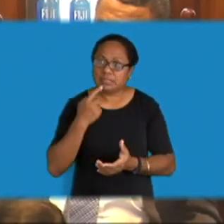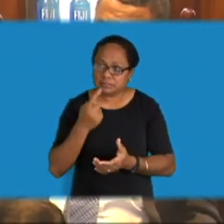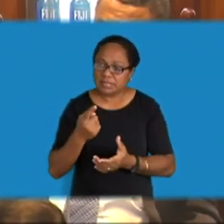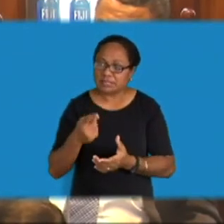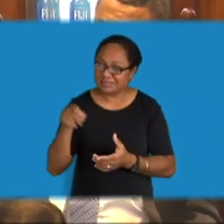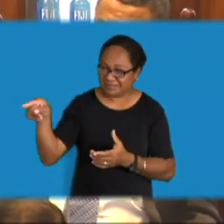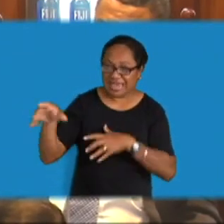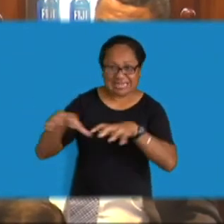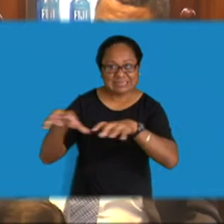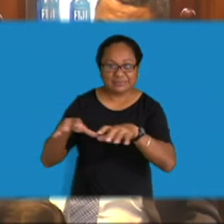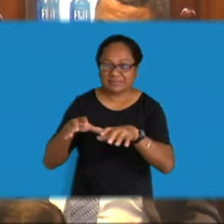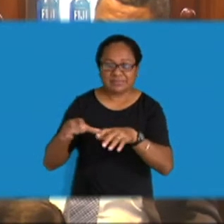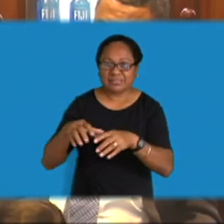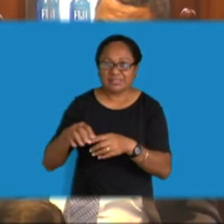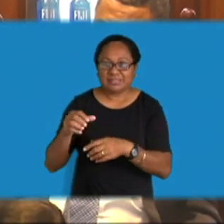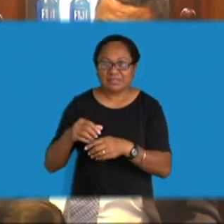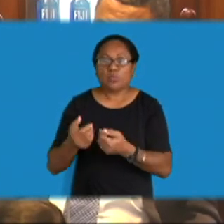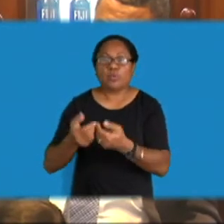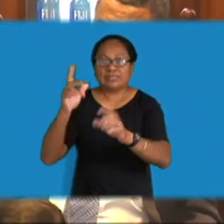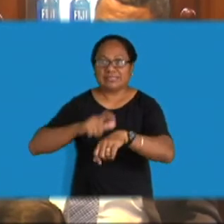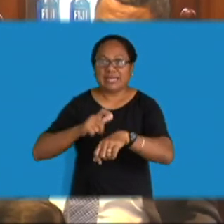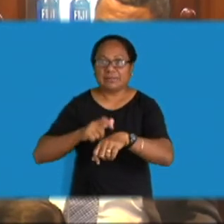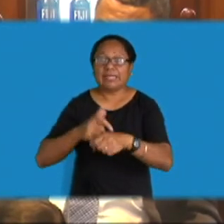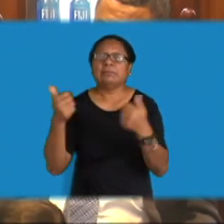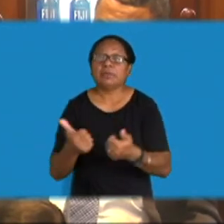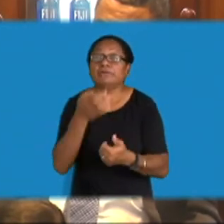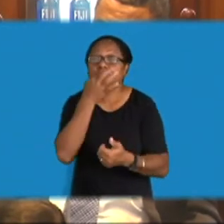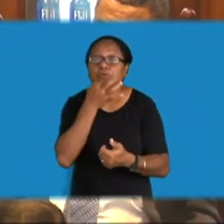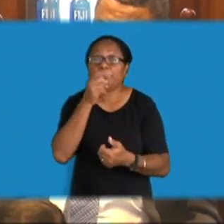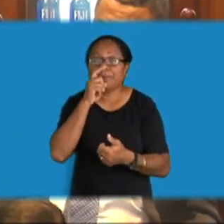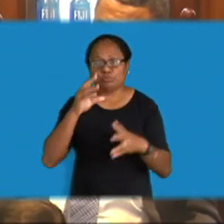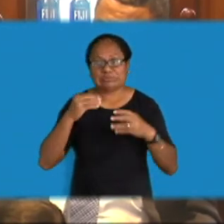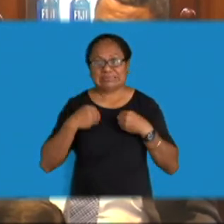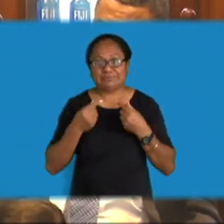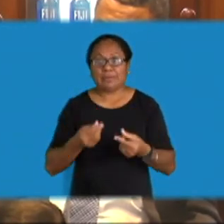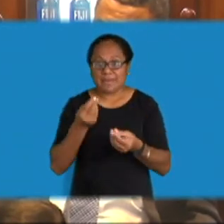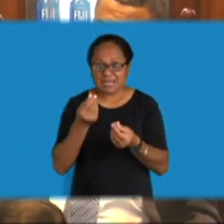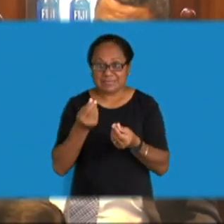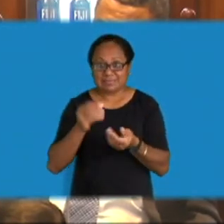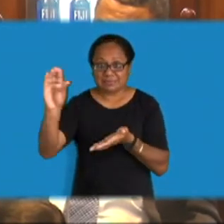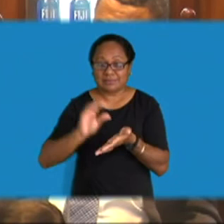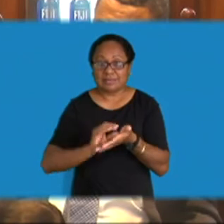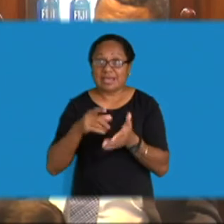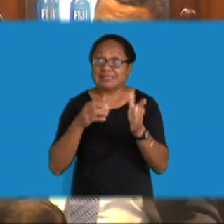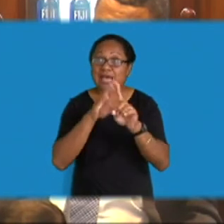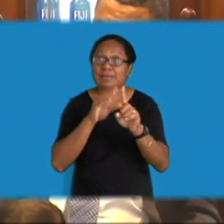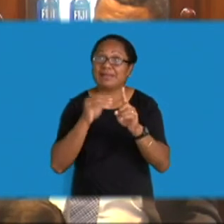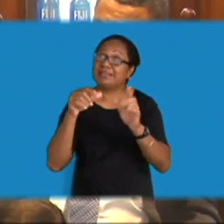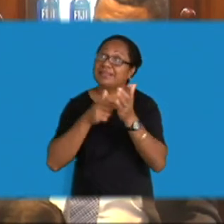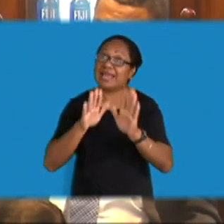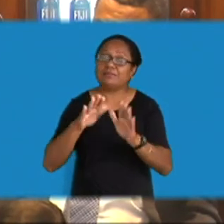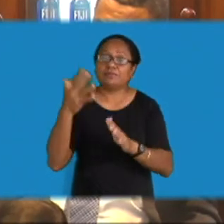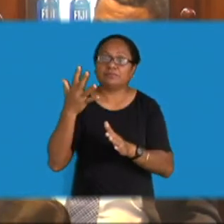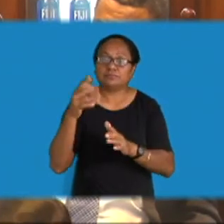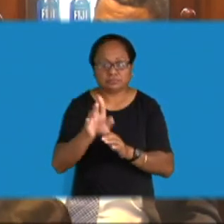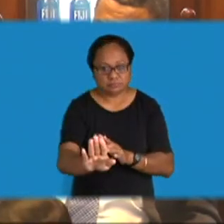up a lot of time, and that only a few people would end up receiving the grants. An example was given where in Talibu, out of 15,000. Point of